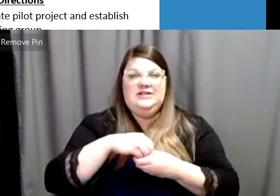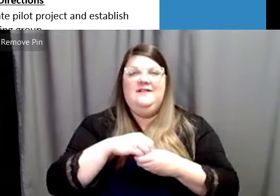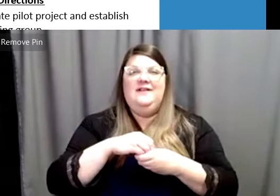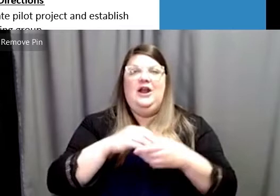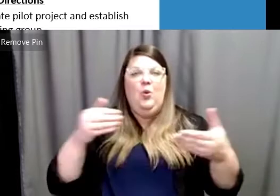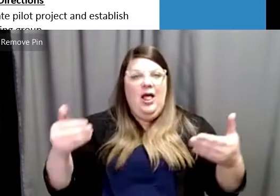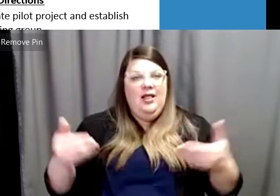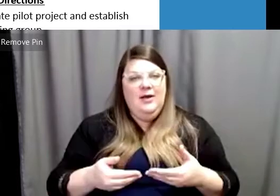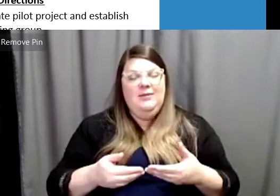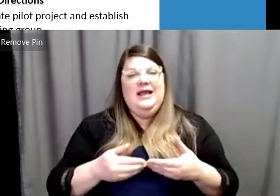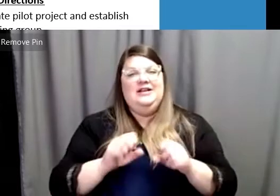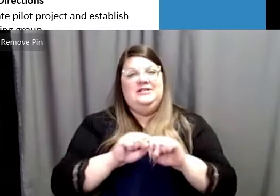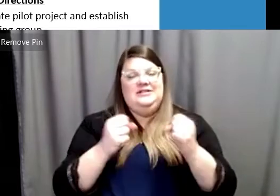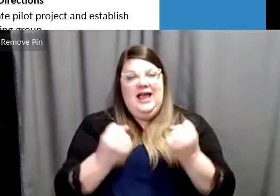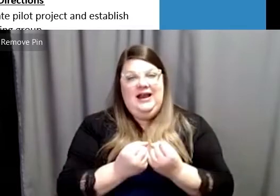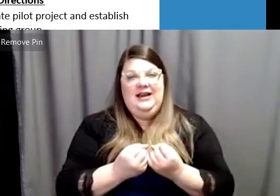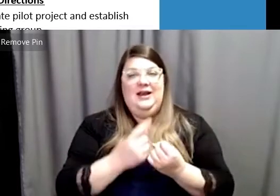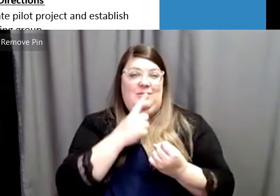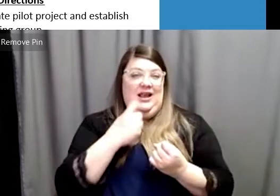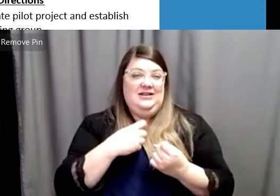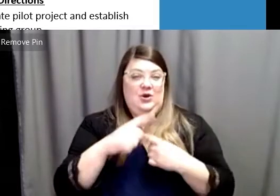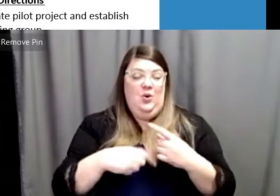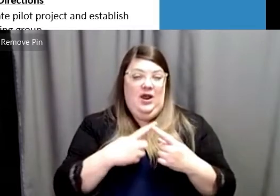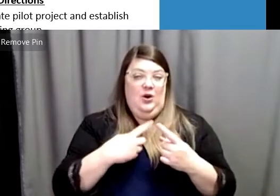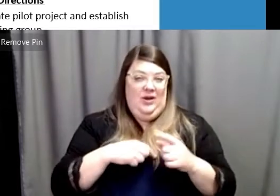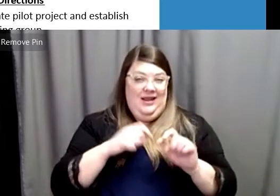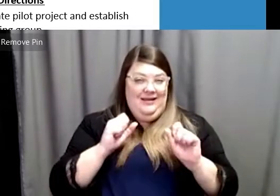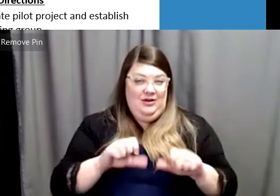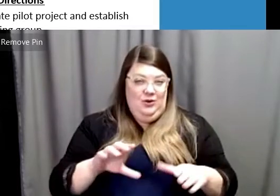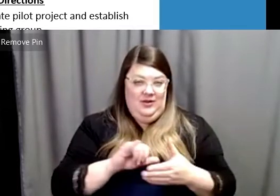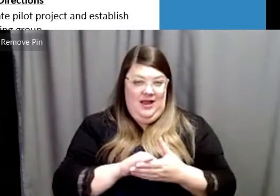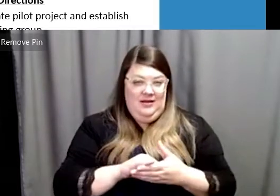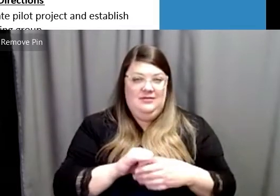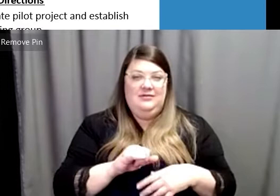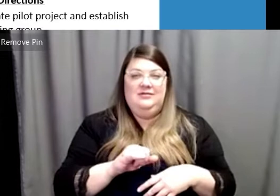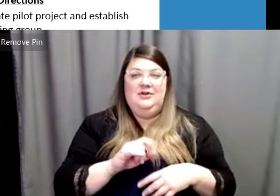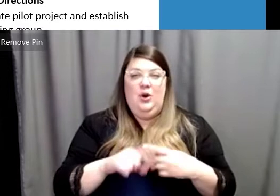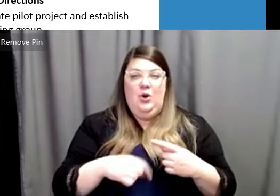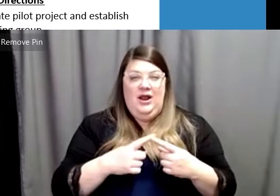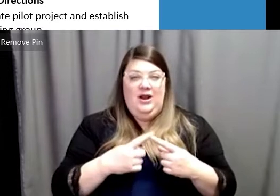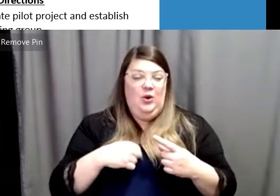welcoming society. Because when we can do that, we